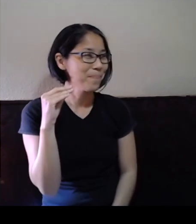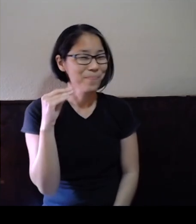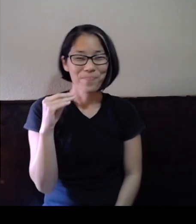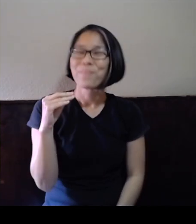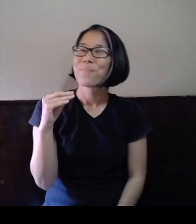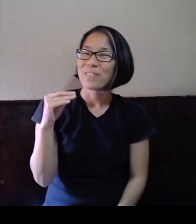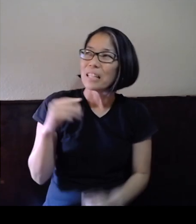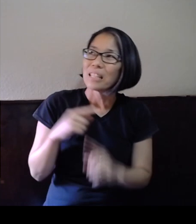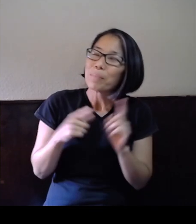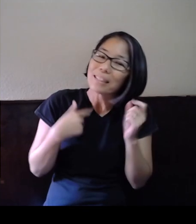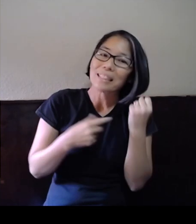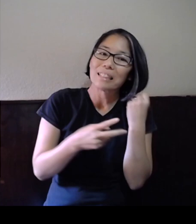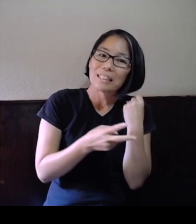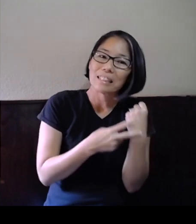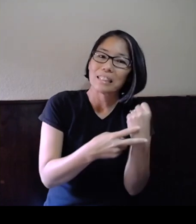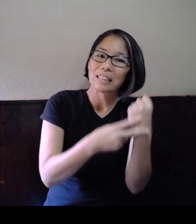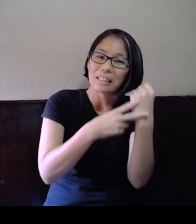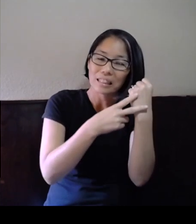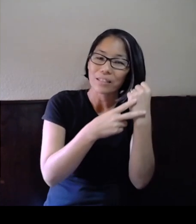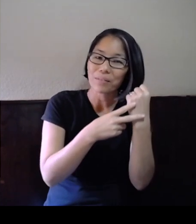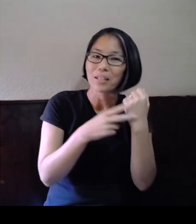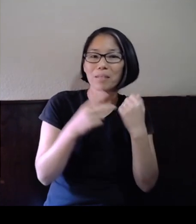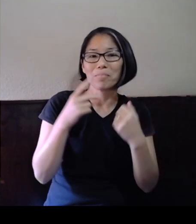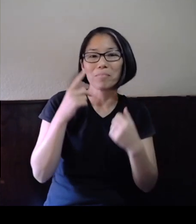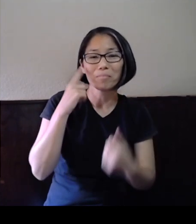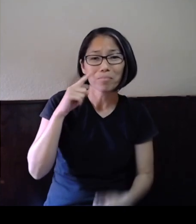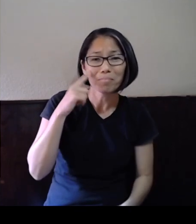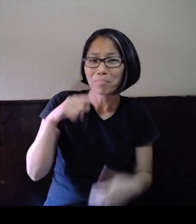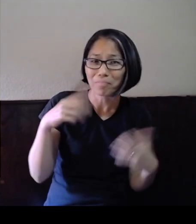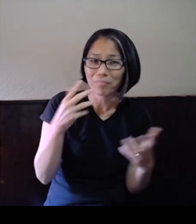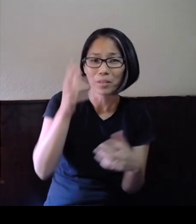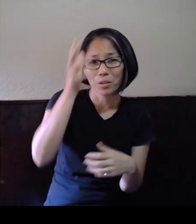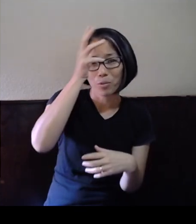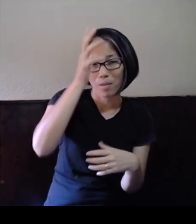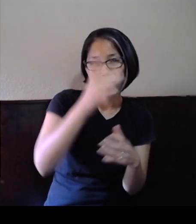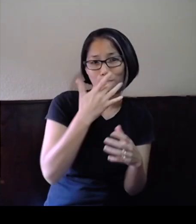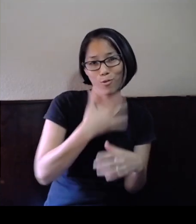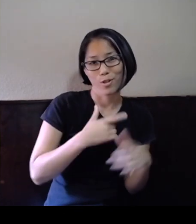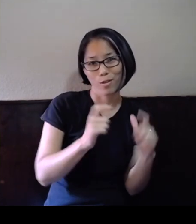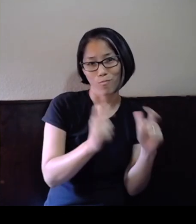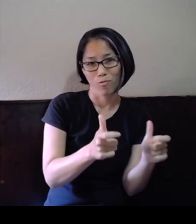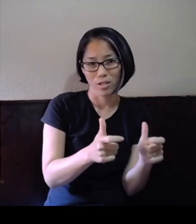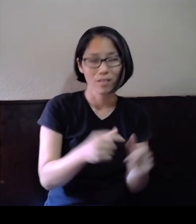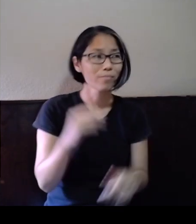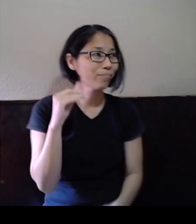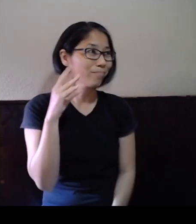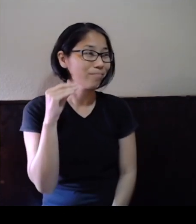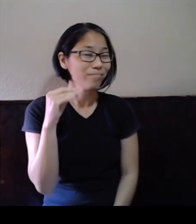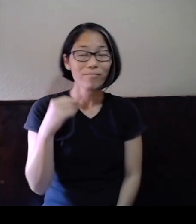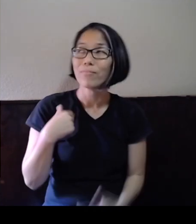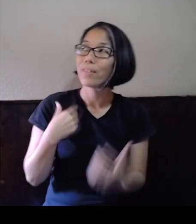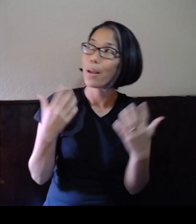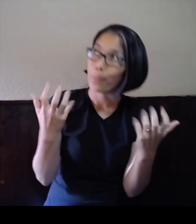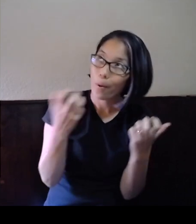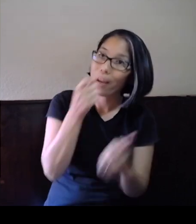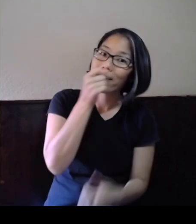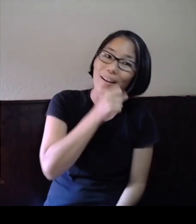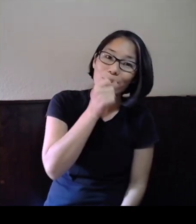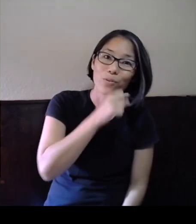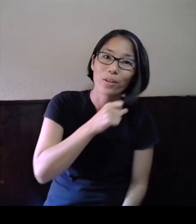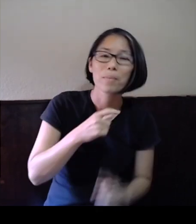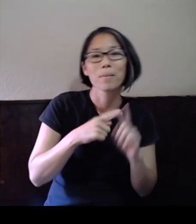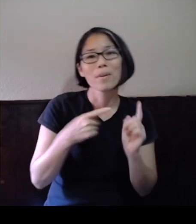But I'm saving up to buy Grandpa a birthday present. I want ice cream,